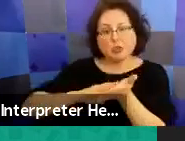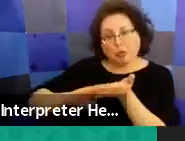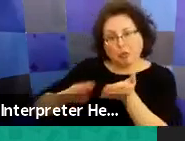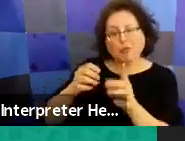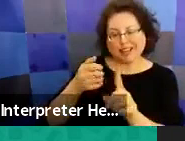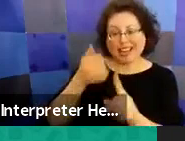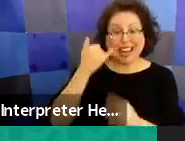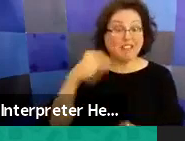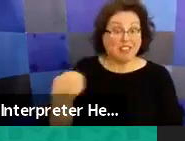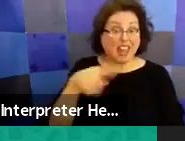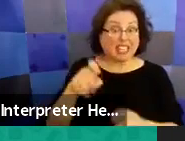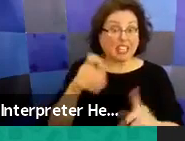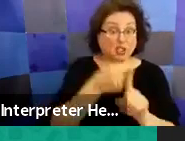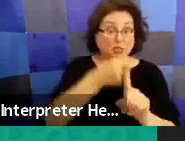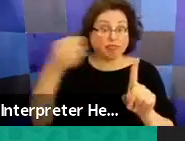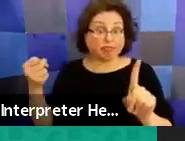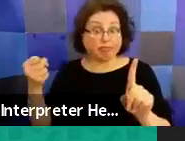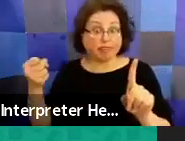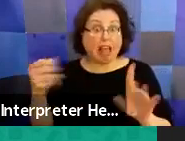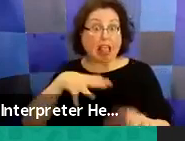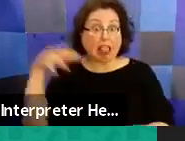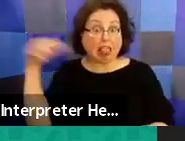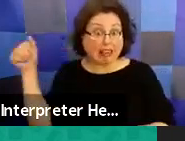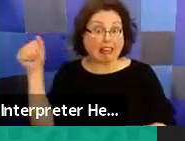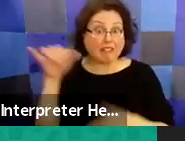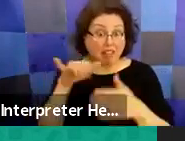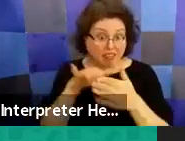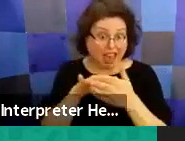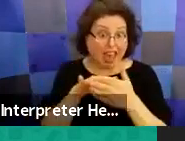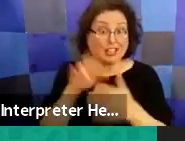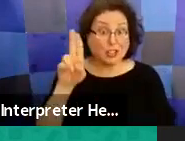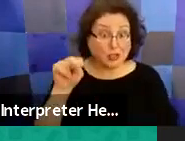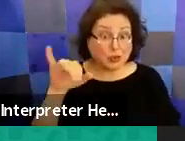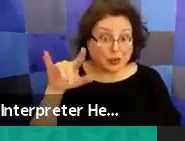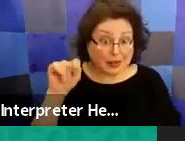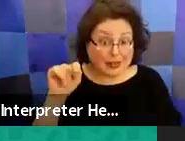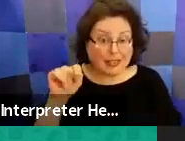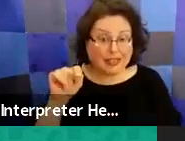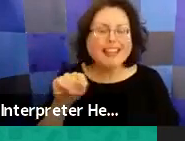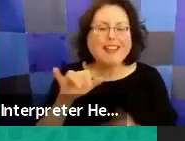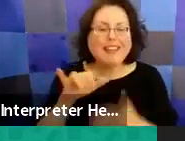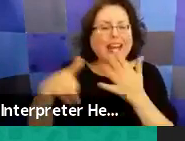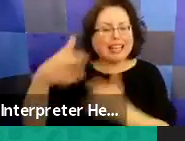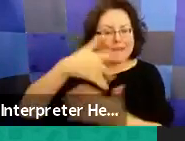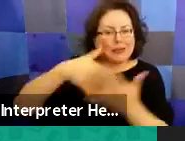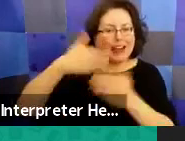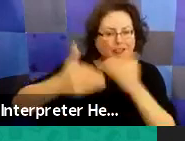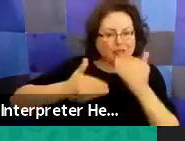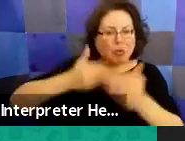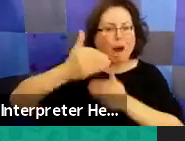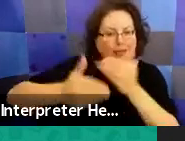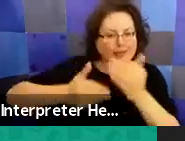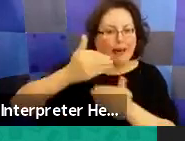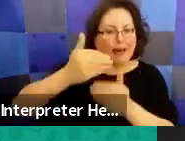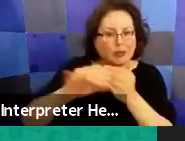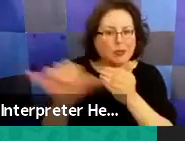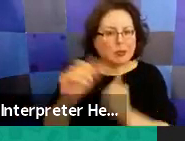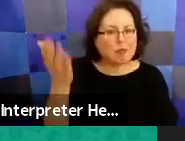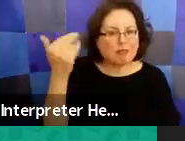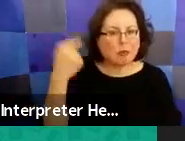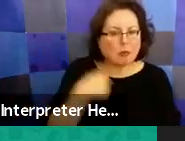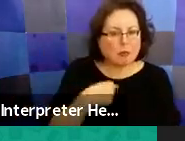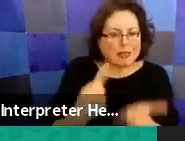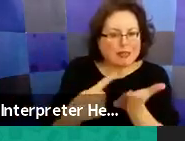themselves from that unit. And in that, remember we talked about the interactive process previously, And so it's based on